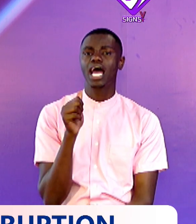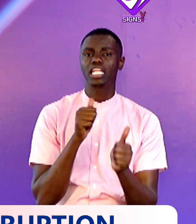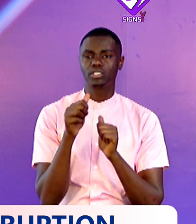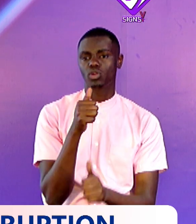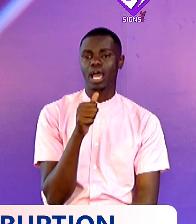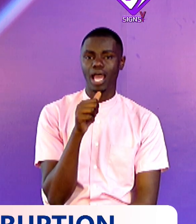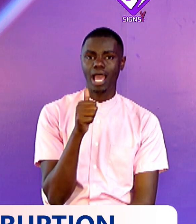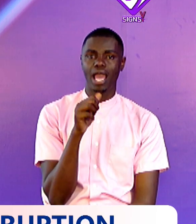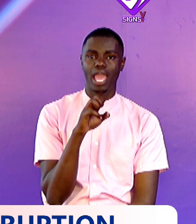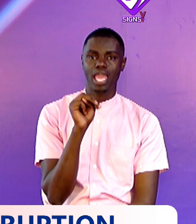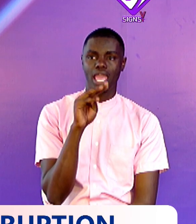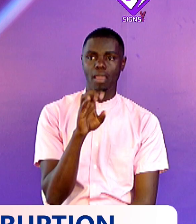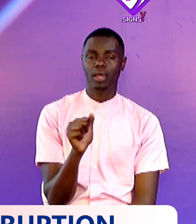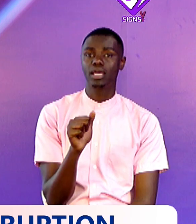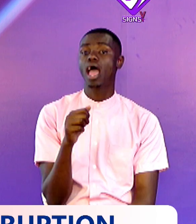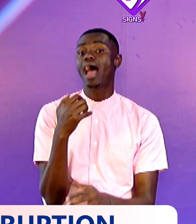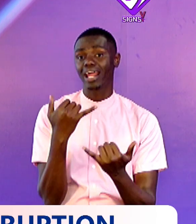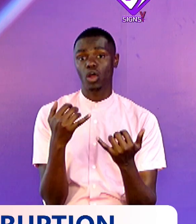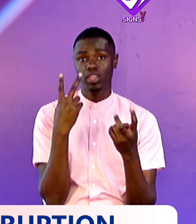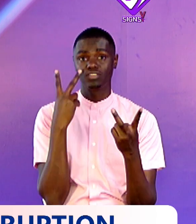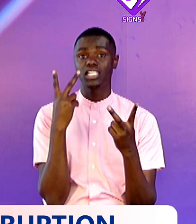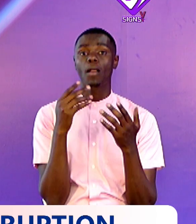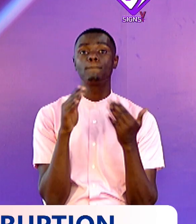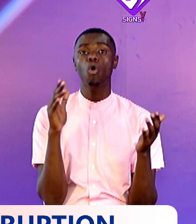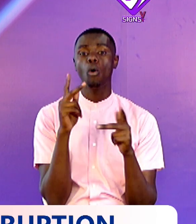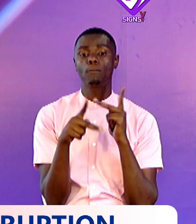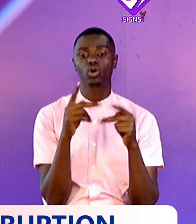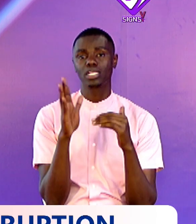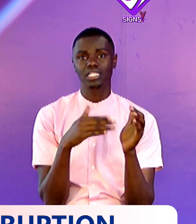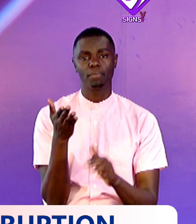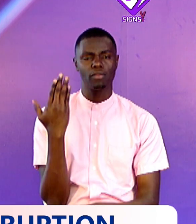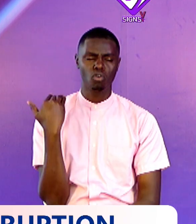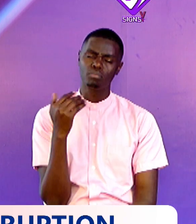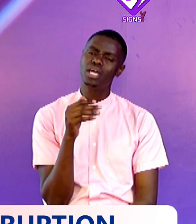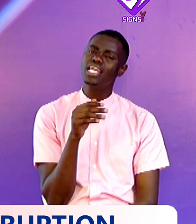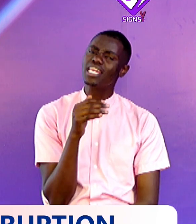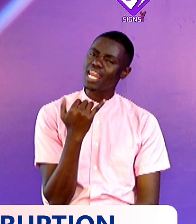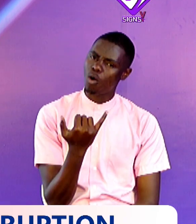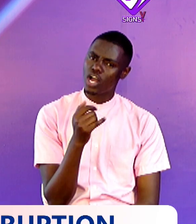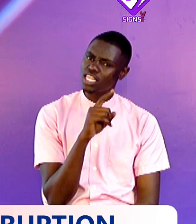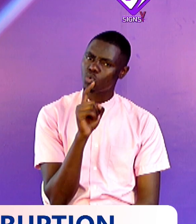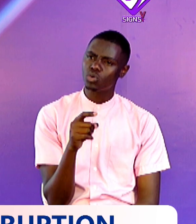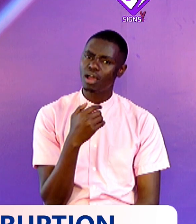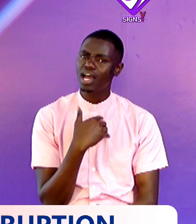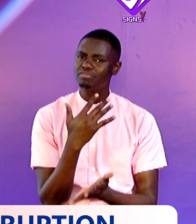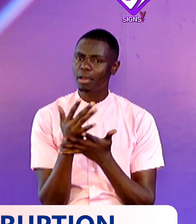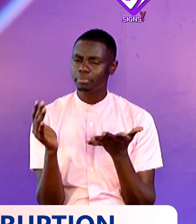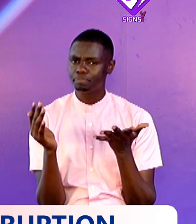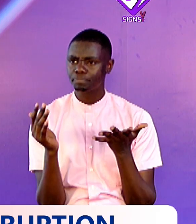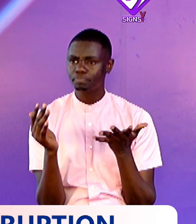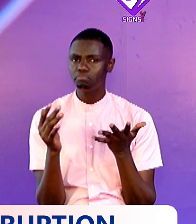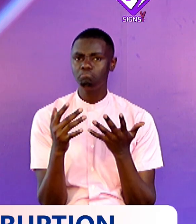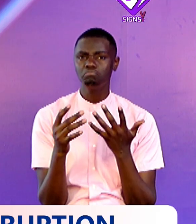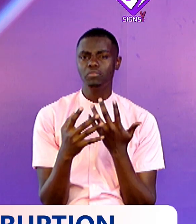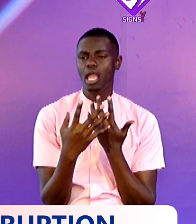now, these people are saying they are seeing more progress than before. That begs the question, is there some kind of